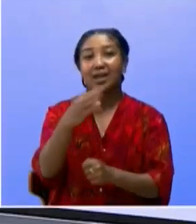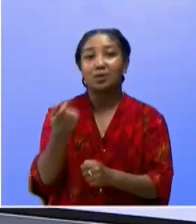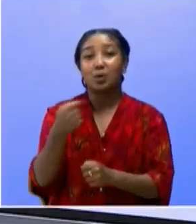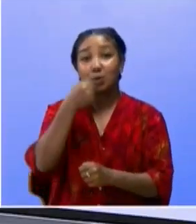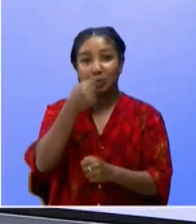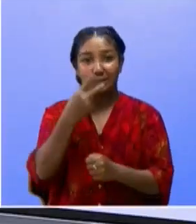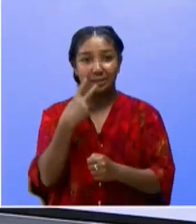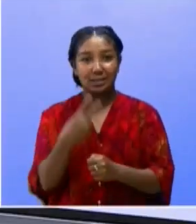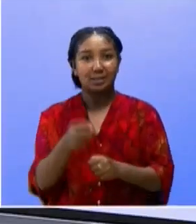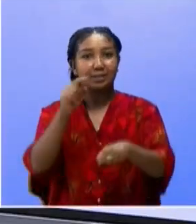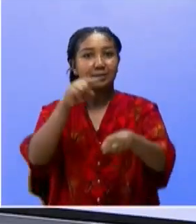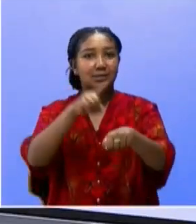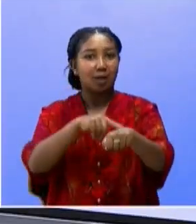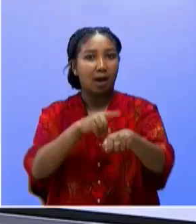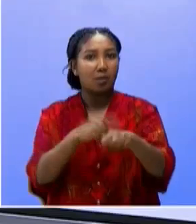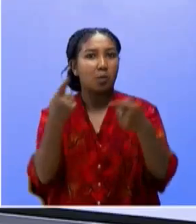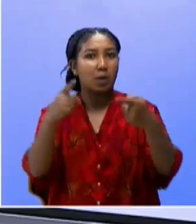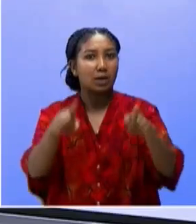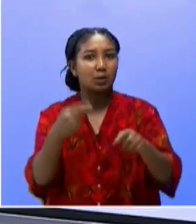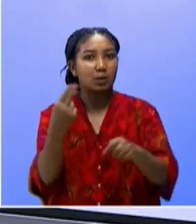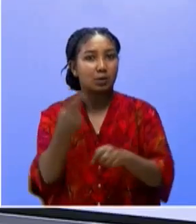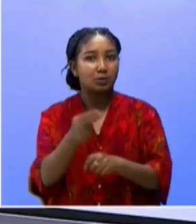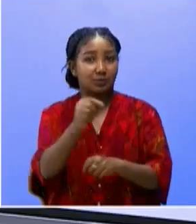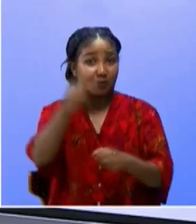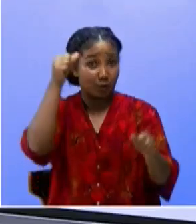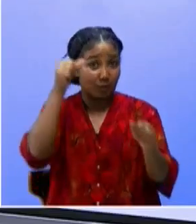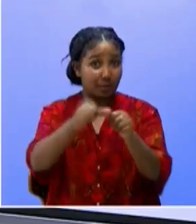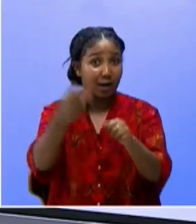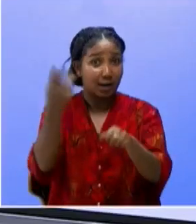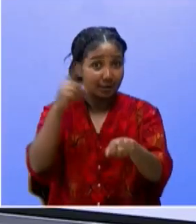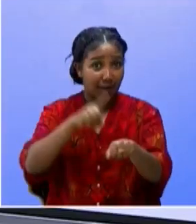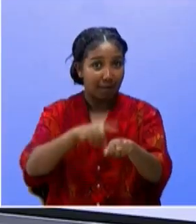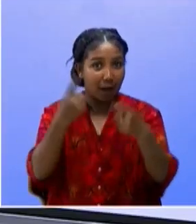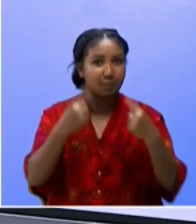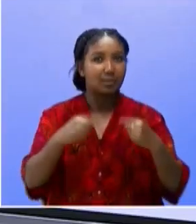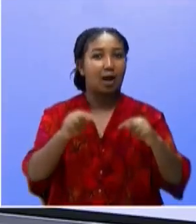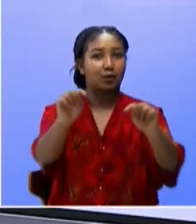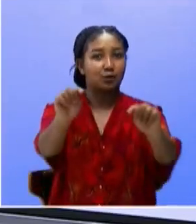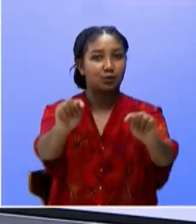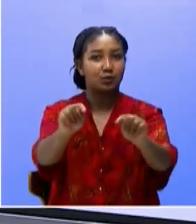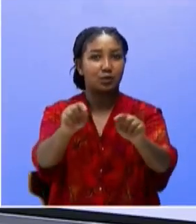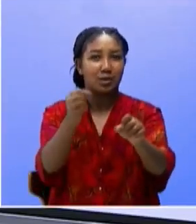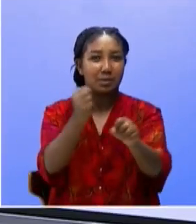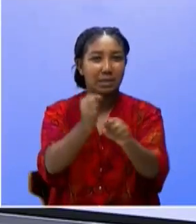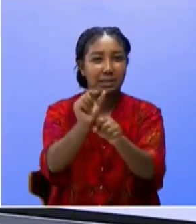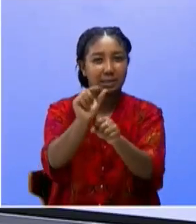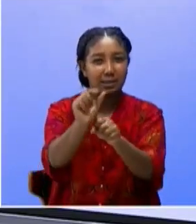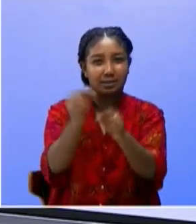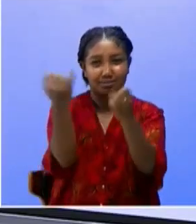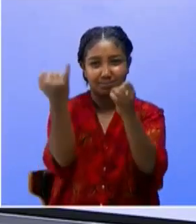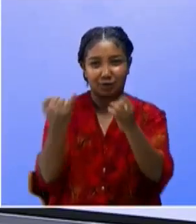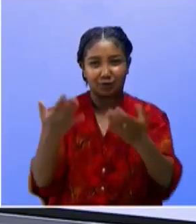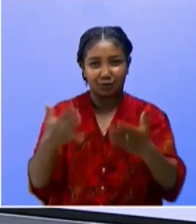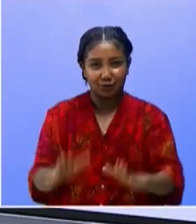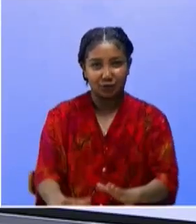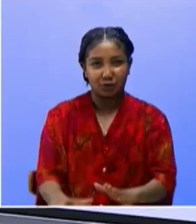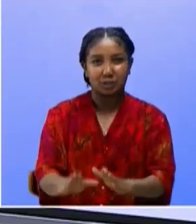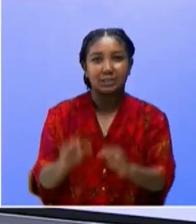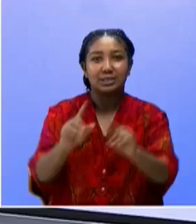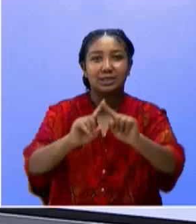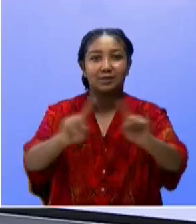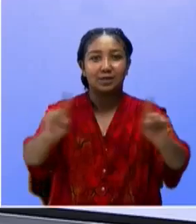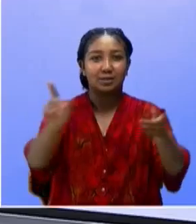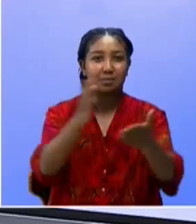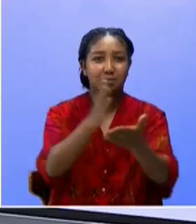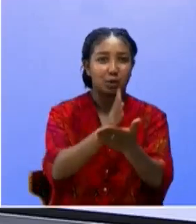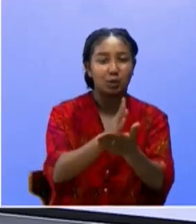we see the timeline of past perfect, if you remember last time, I tried to make a little picture which can show the difference